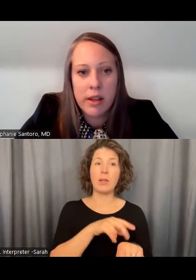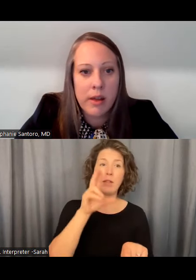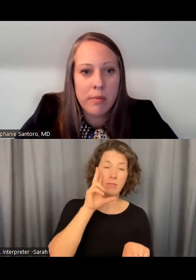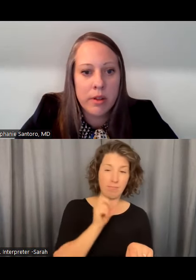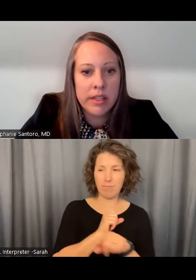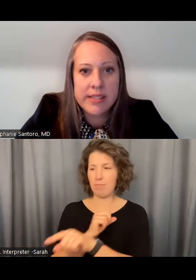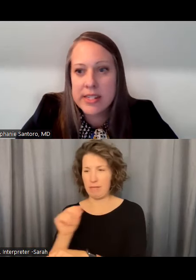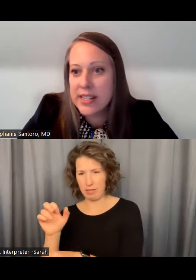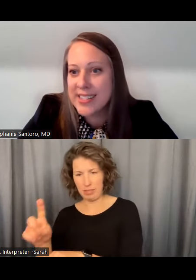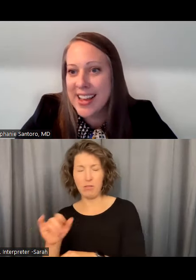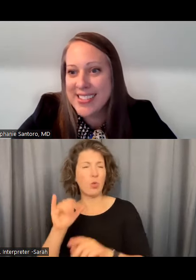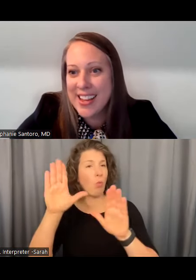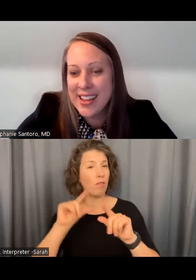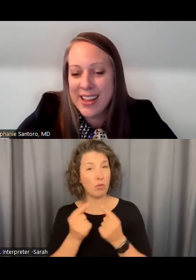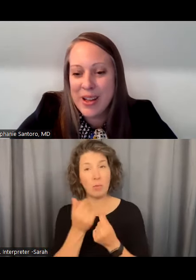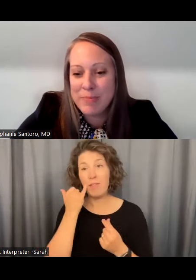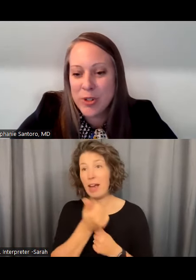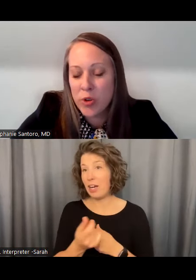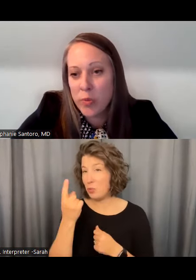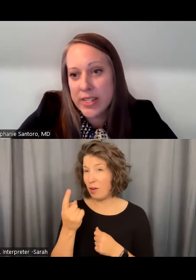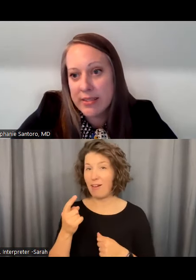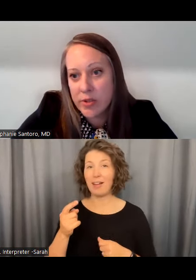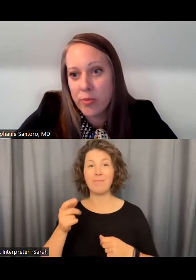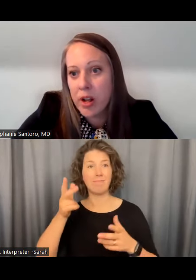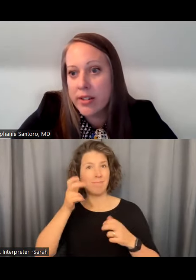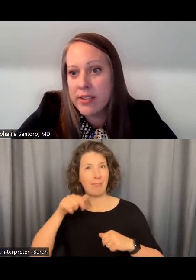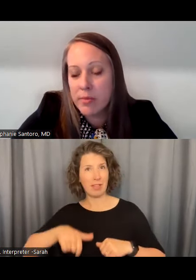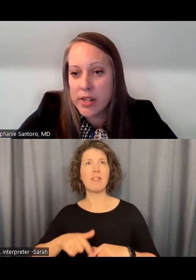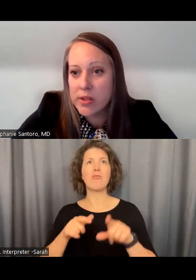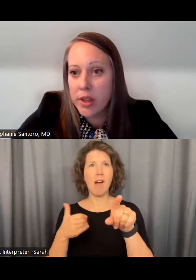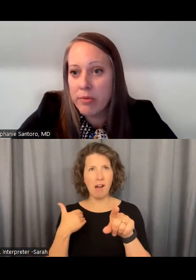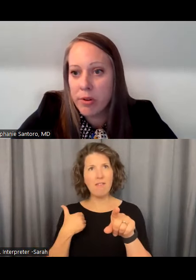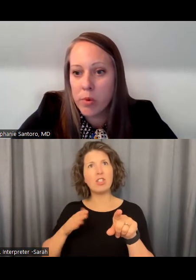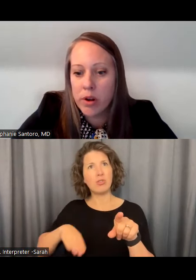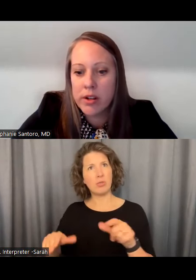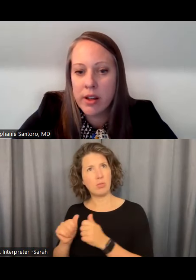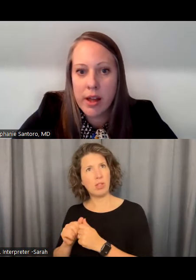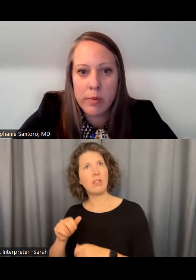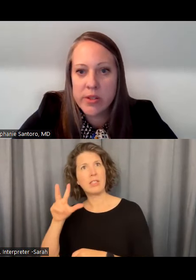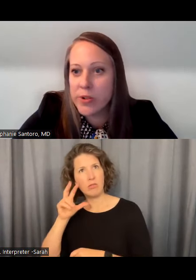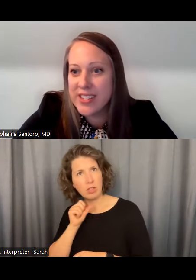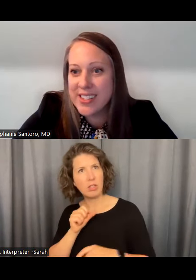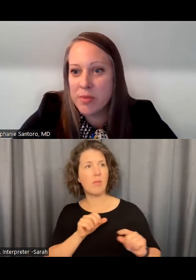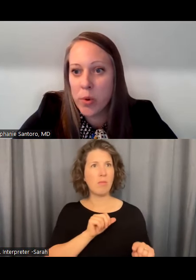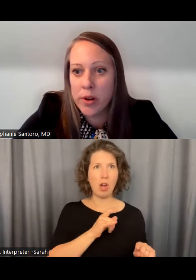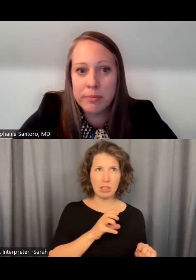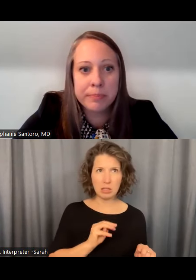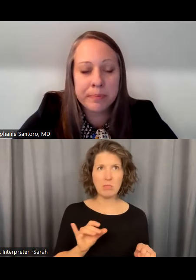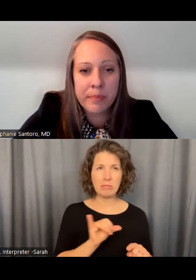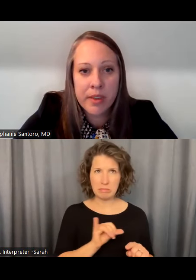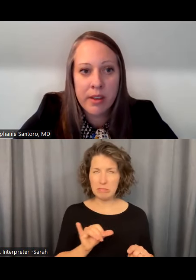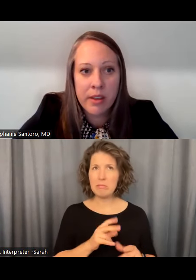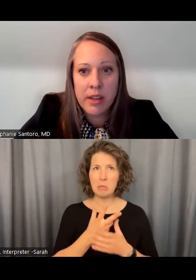anyone listening to this has children with Down syndrome and autism and is looking for more resources and support.